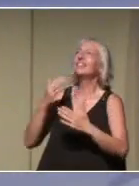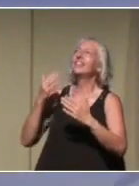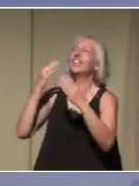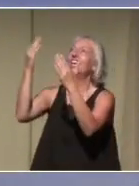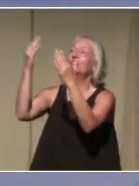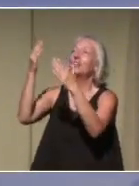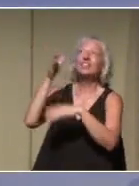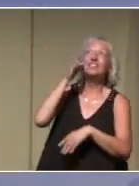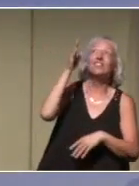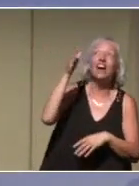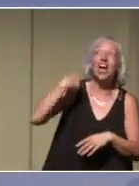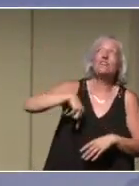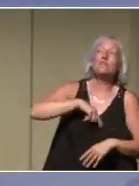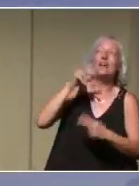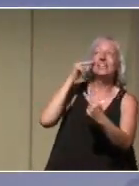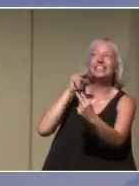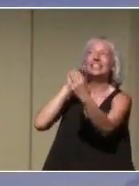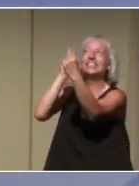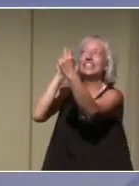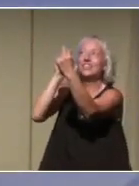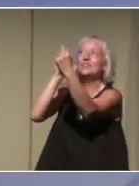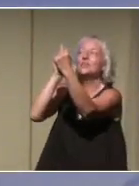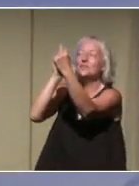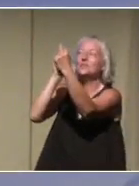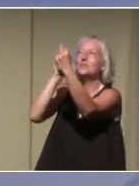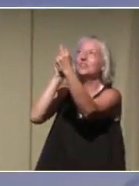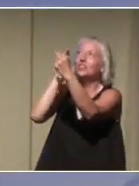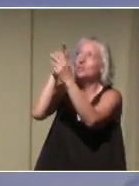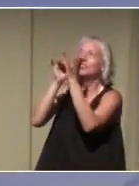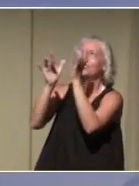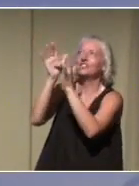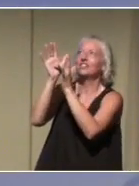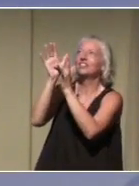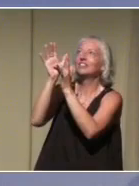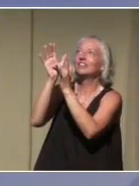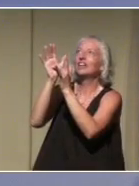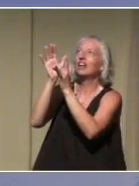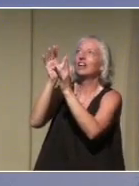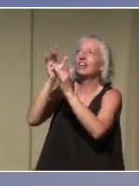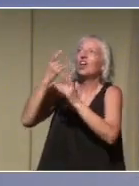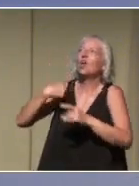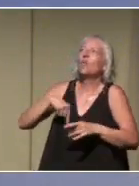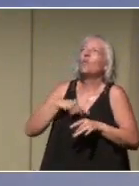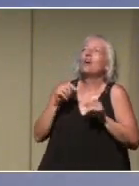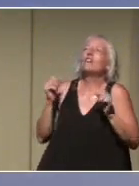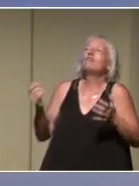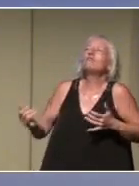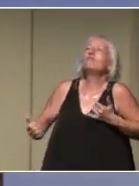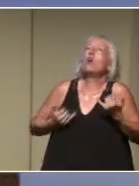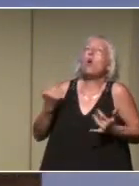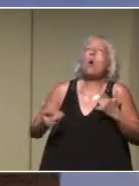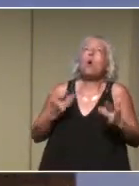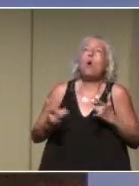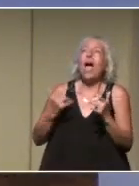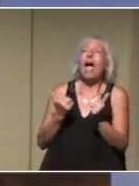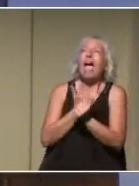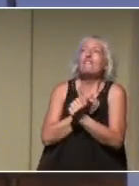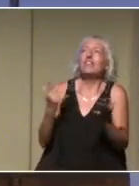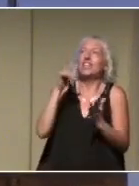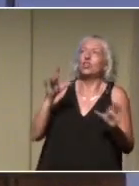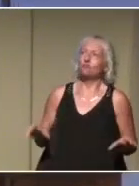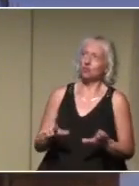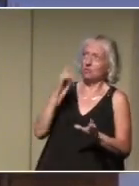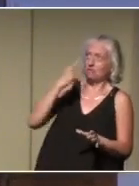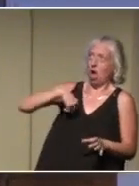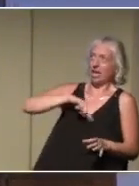we're going to see you face to face, Jesus, and we will be able to rejoice in everything you accomplished for us. But